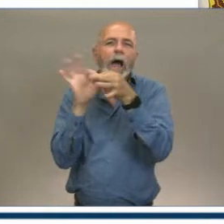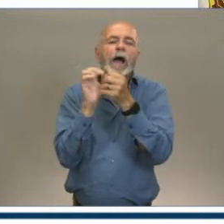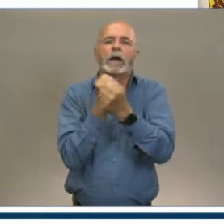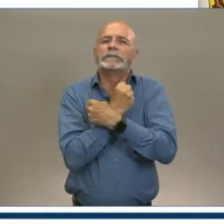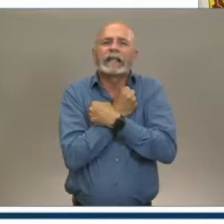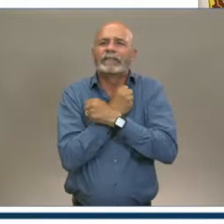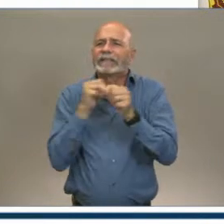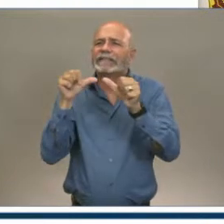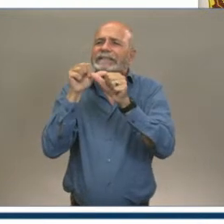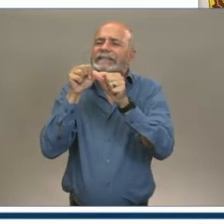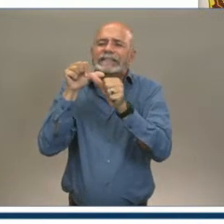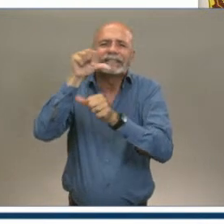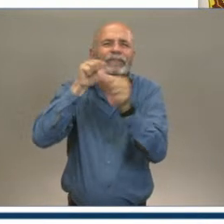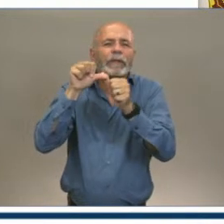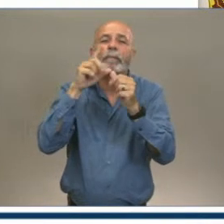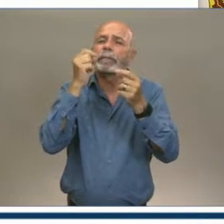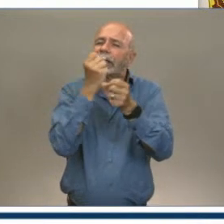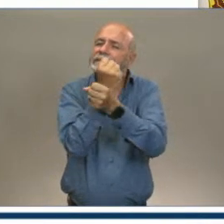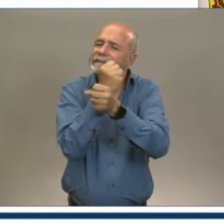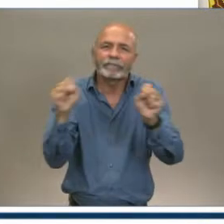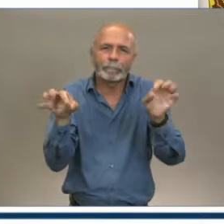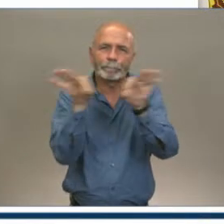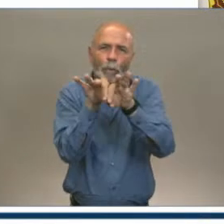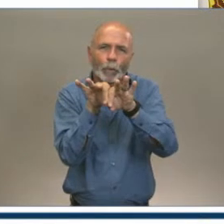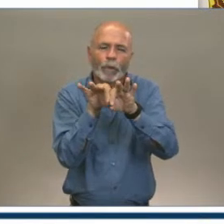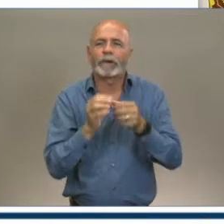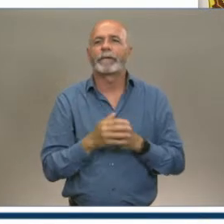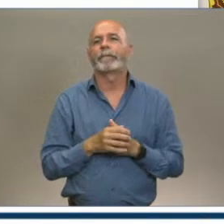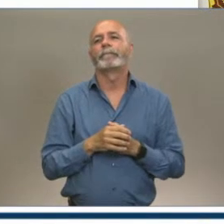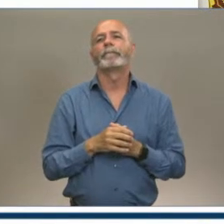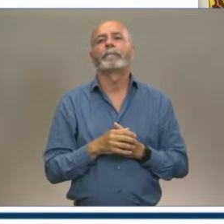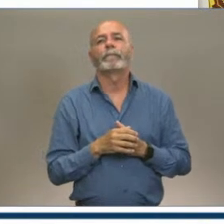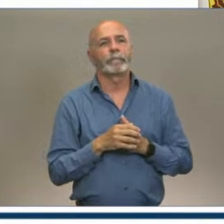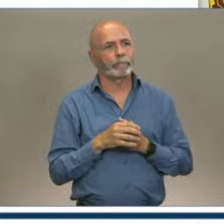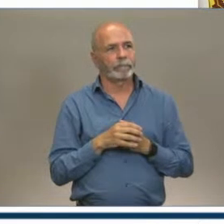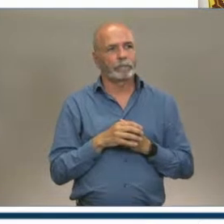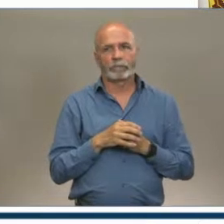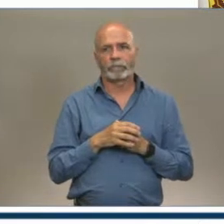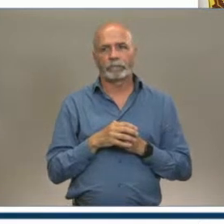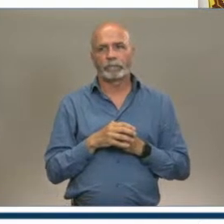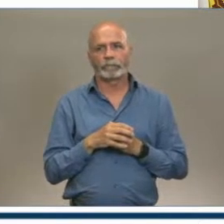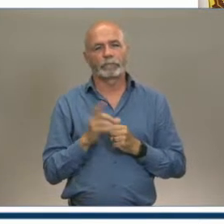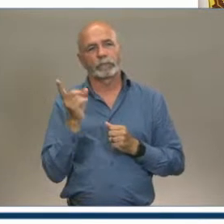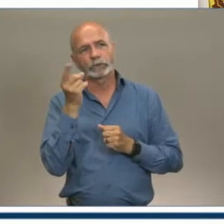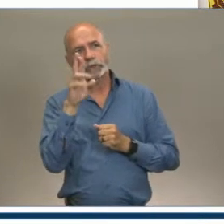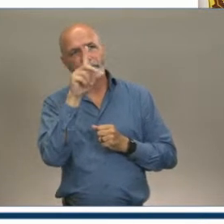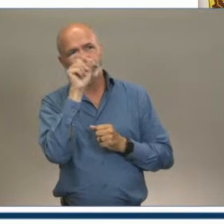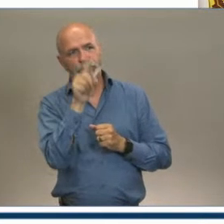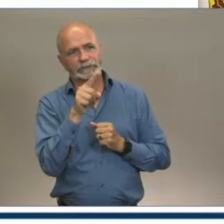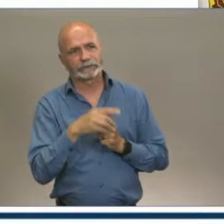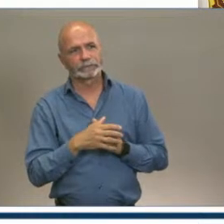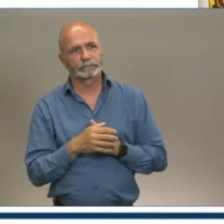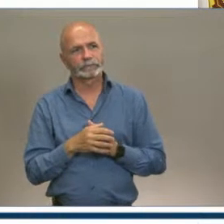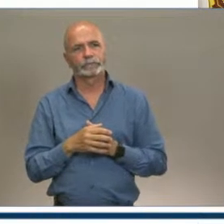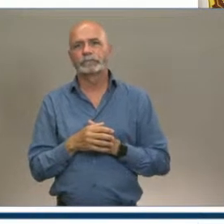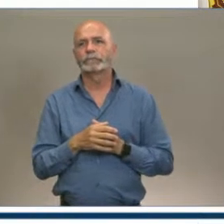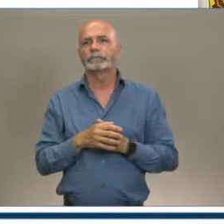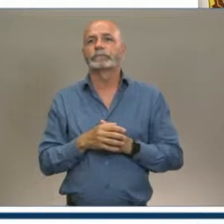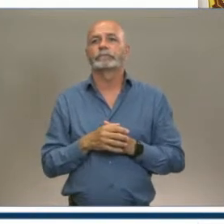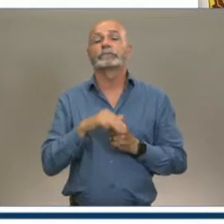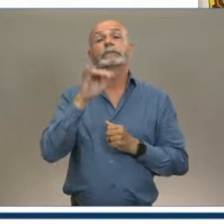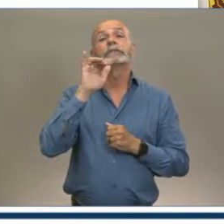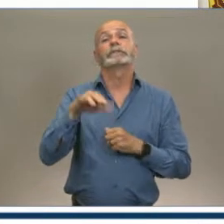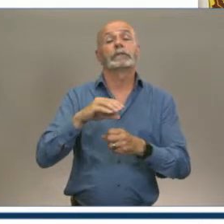follow-up question? Yes, this is also for Dr. Strang, and it's about community spread. The